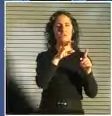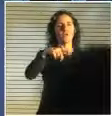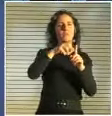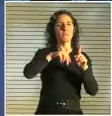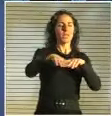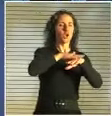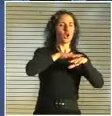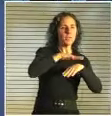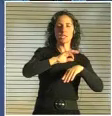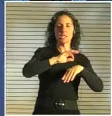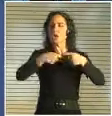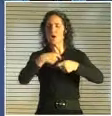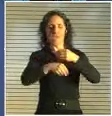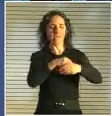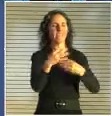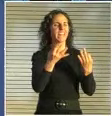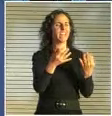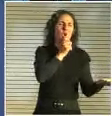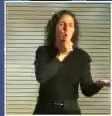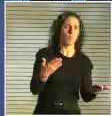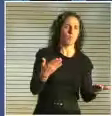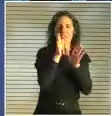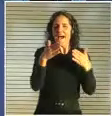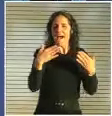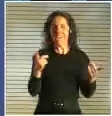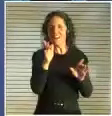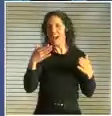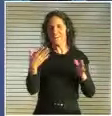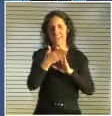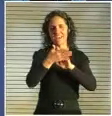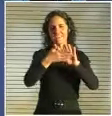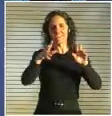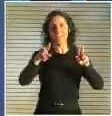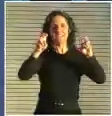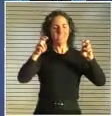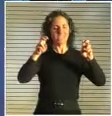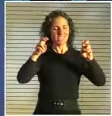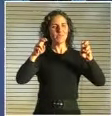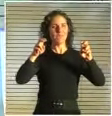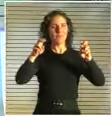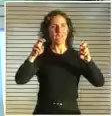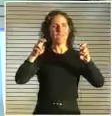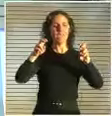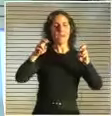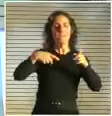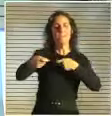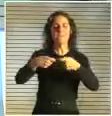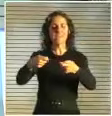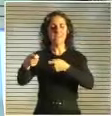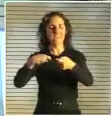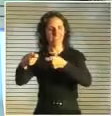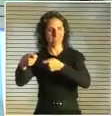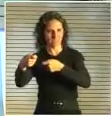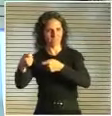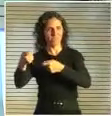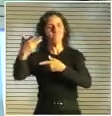talk about also is to really send a market signal to all the destinations that are out there around the world that the industry is ready for this.